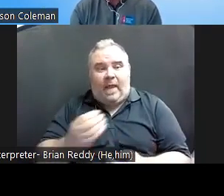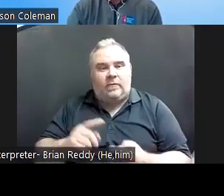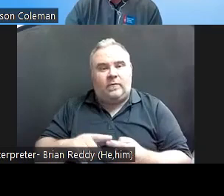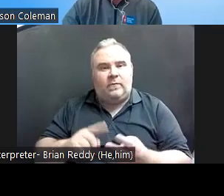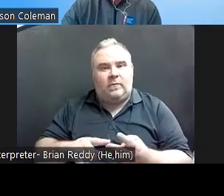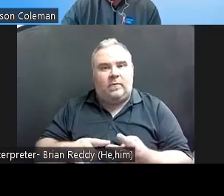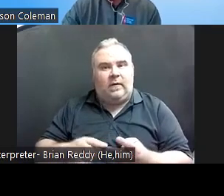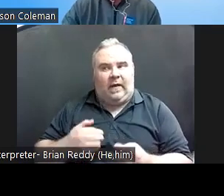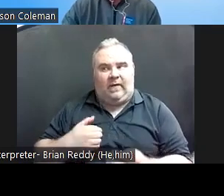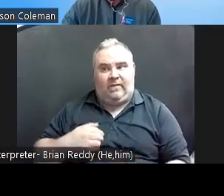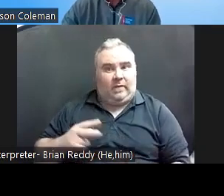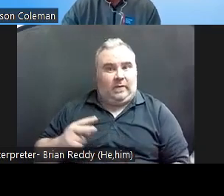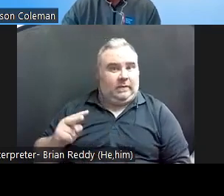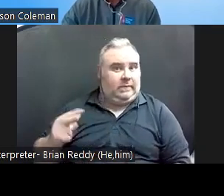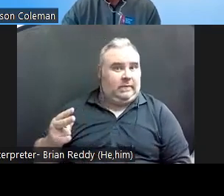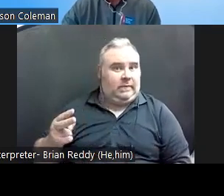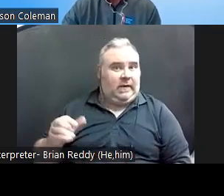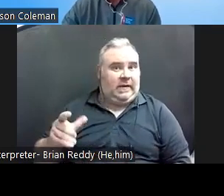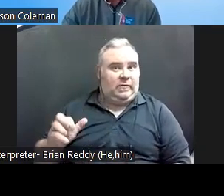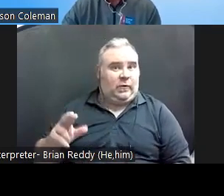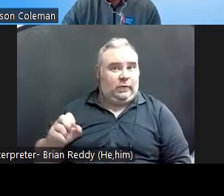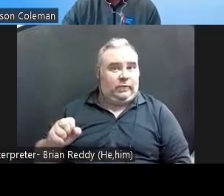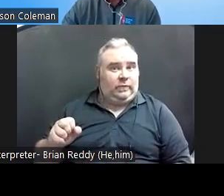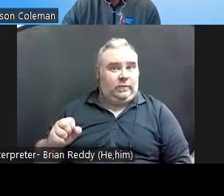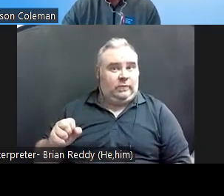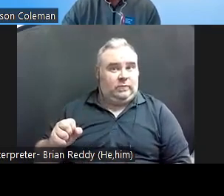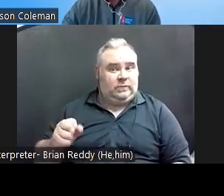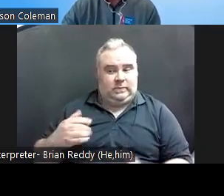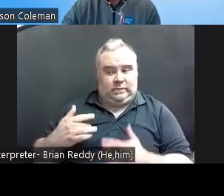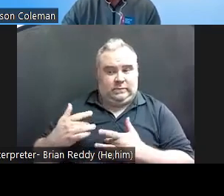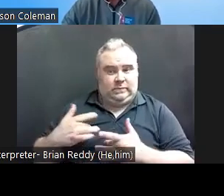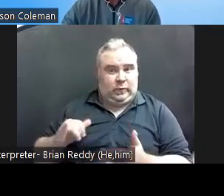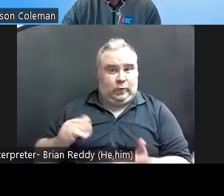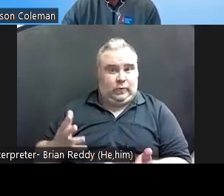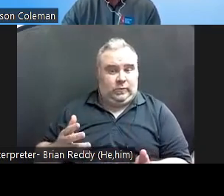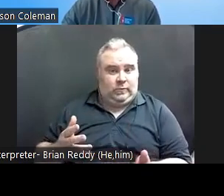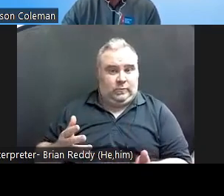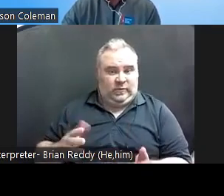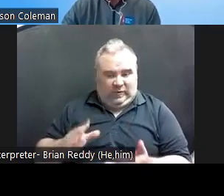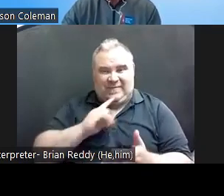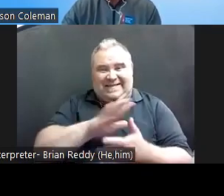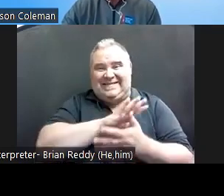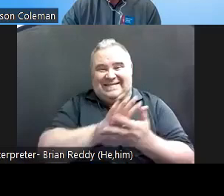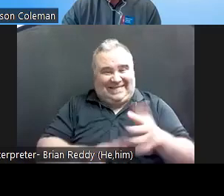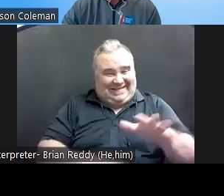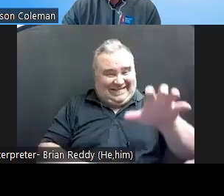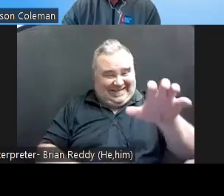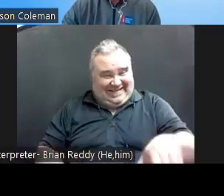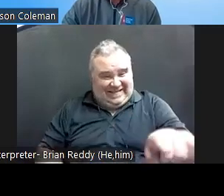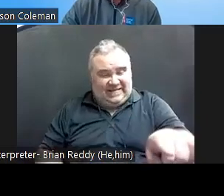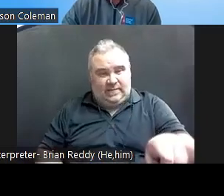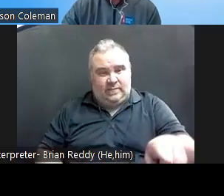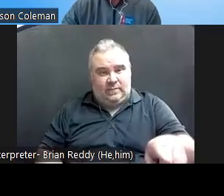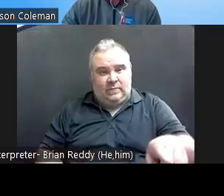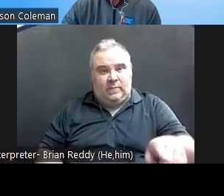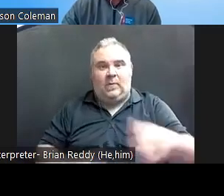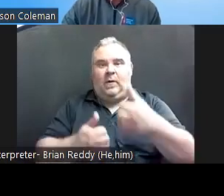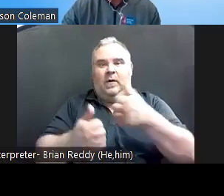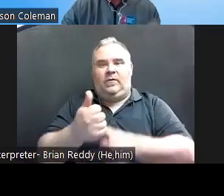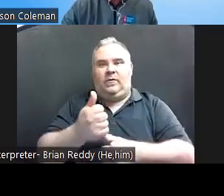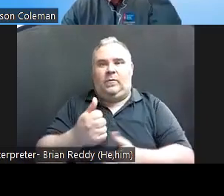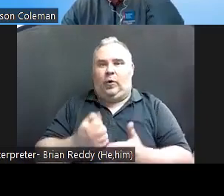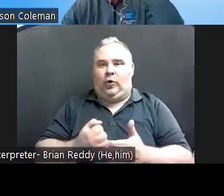secondary cancers that that we may be concerned about as well? So these are all things that fall into that bucket